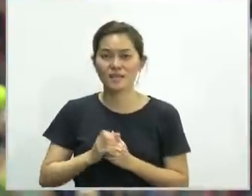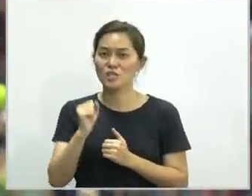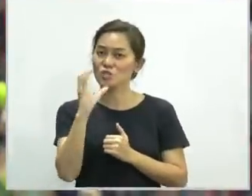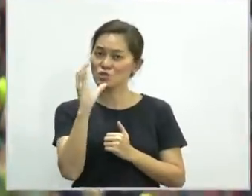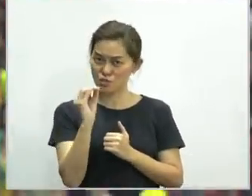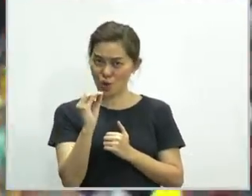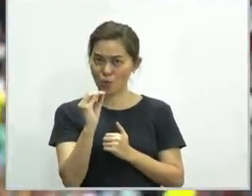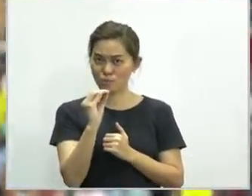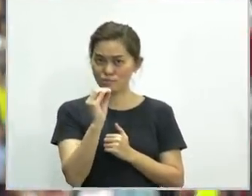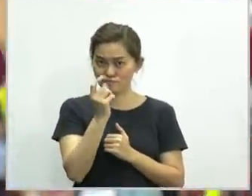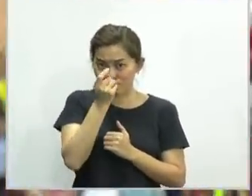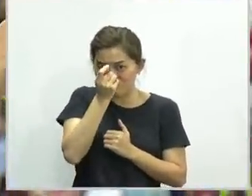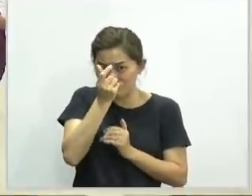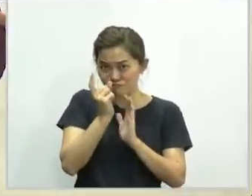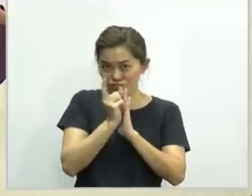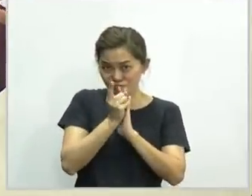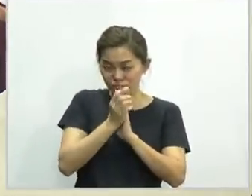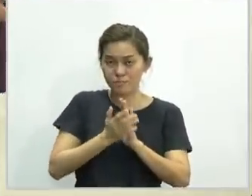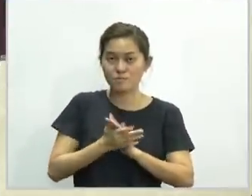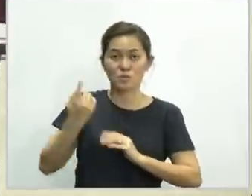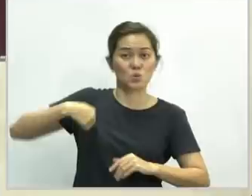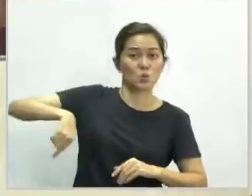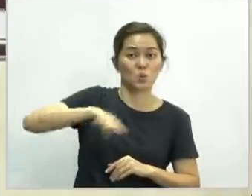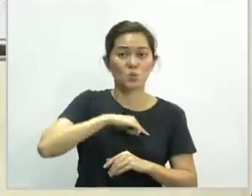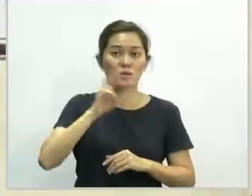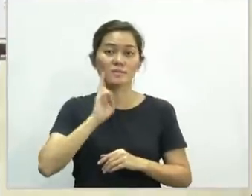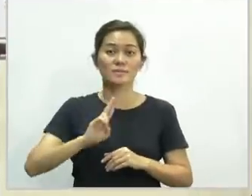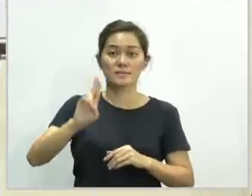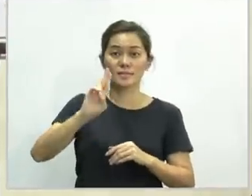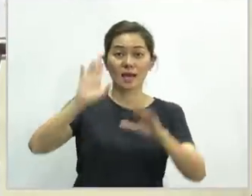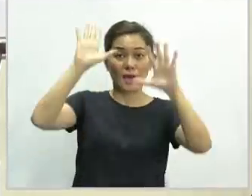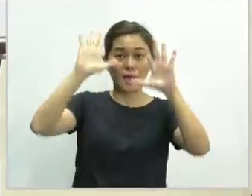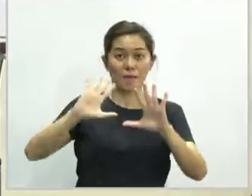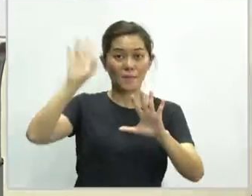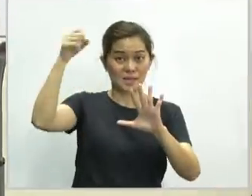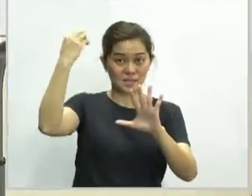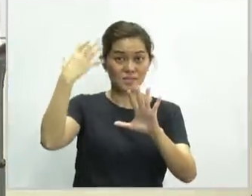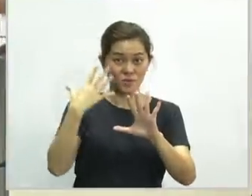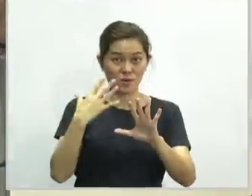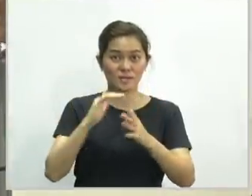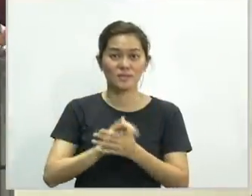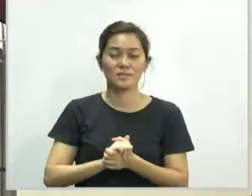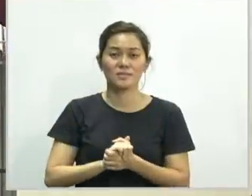a moment, we're going to sing Amazing